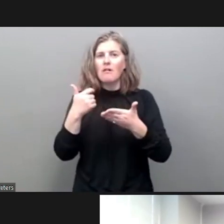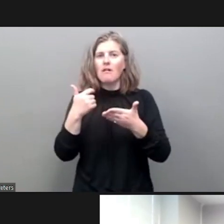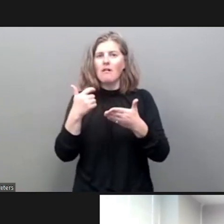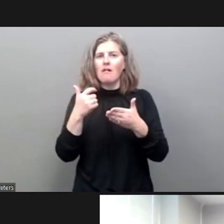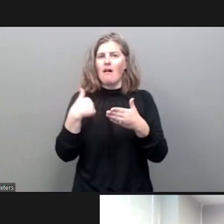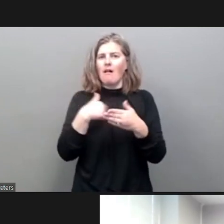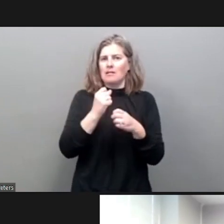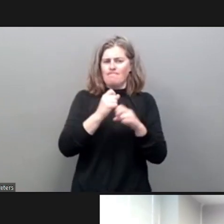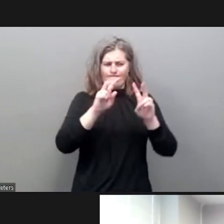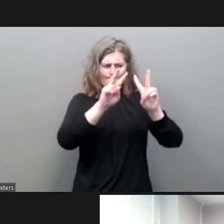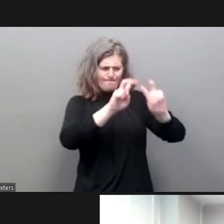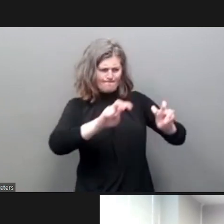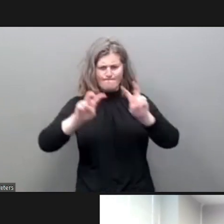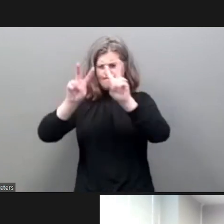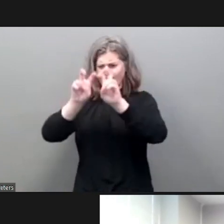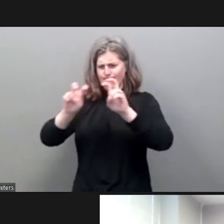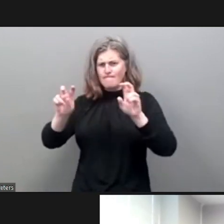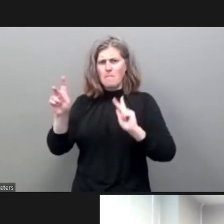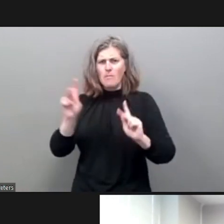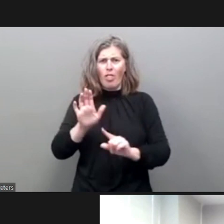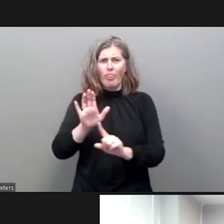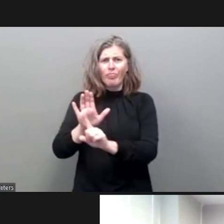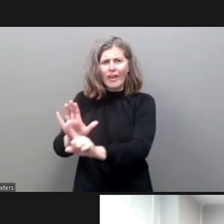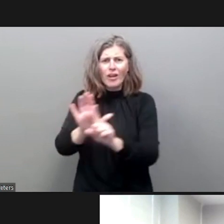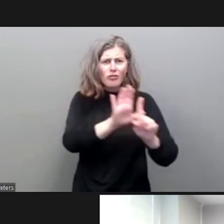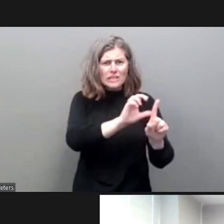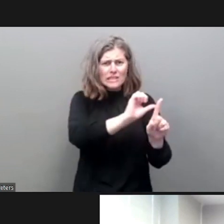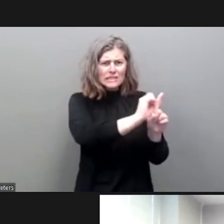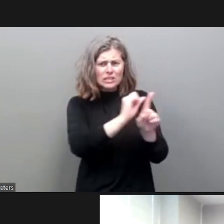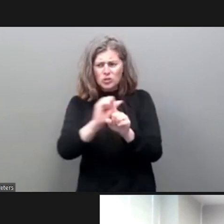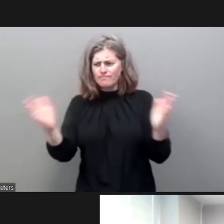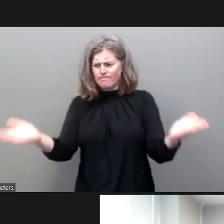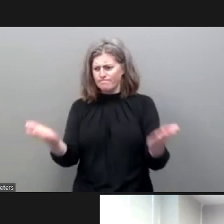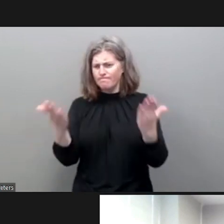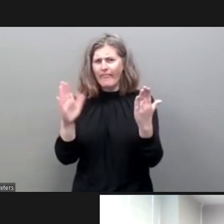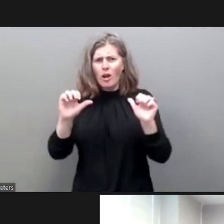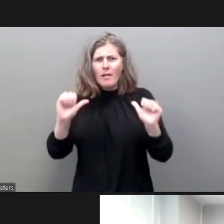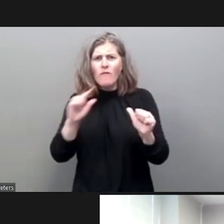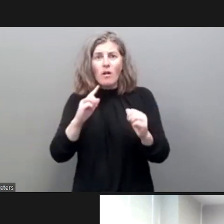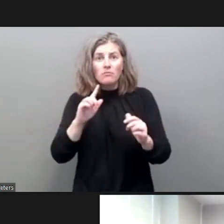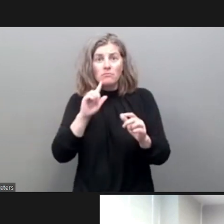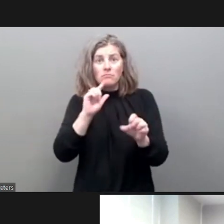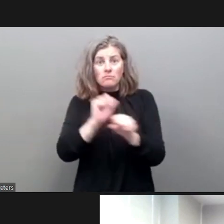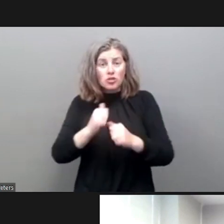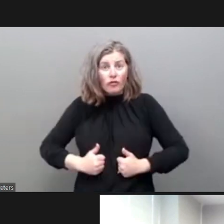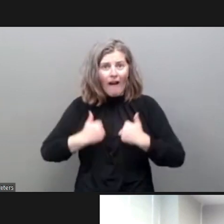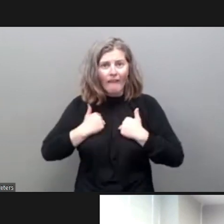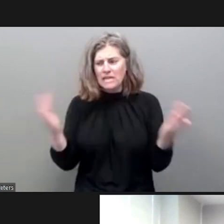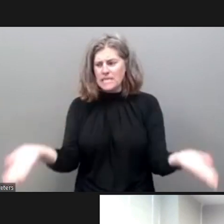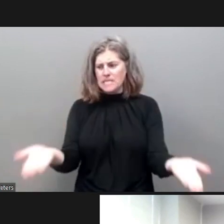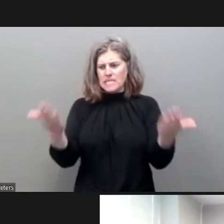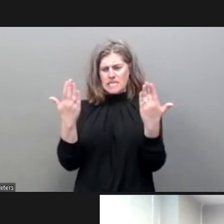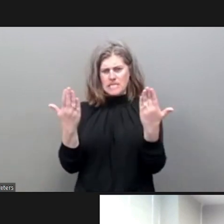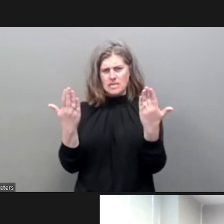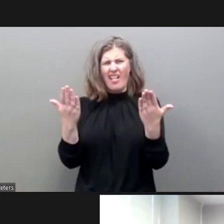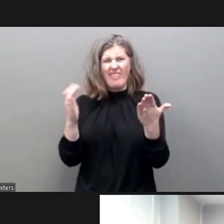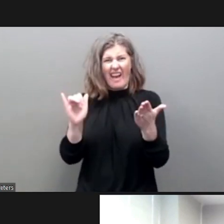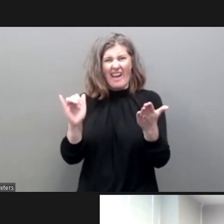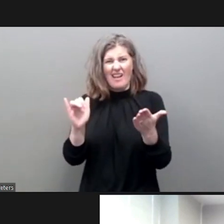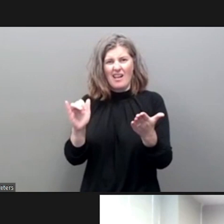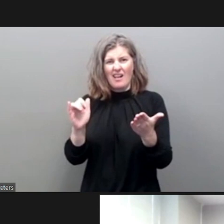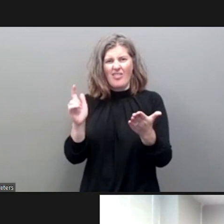basically assess people's medical conditions and survivability. And what it does really is it takes off